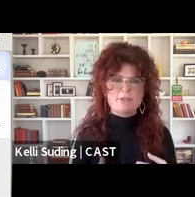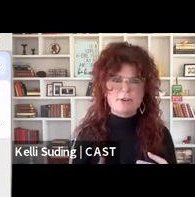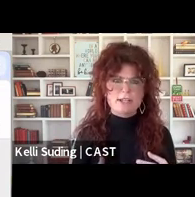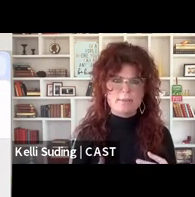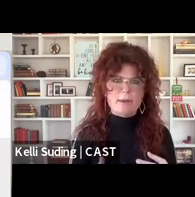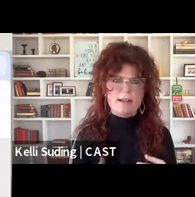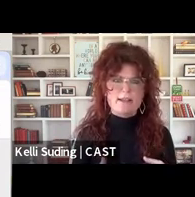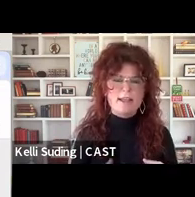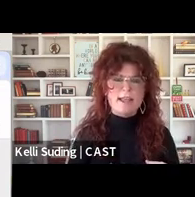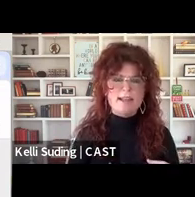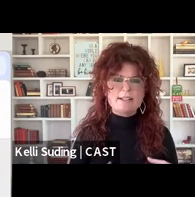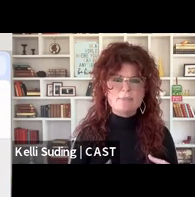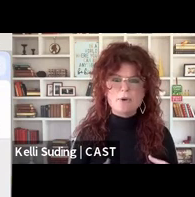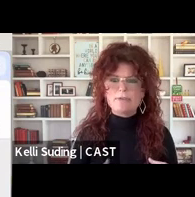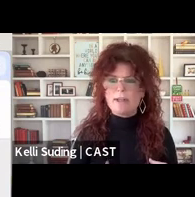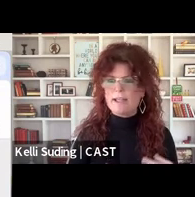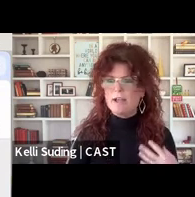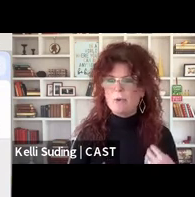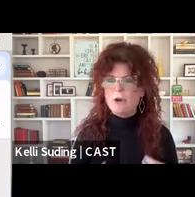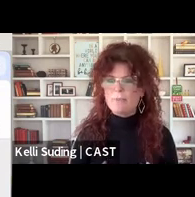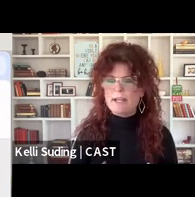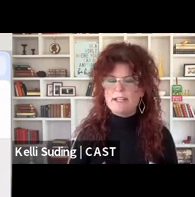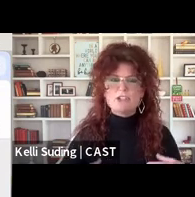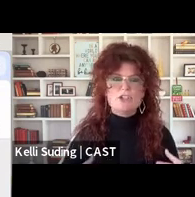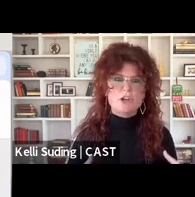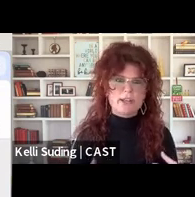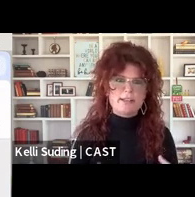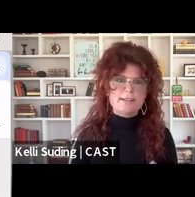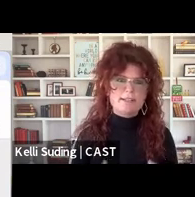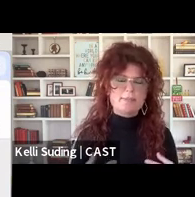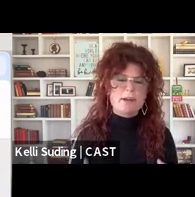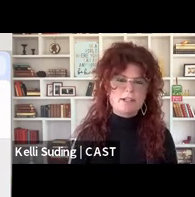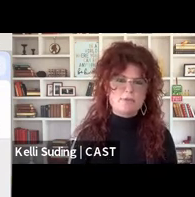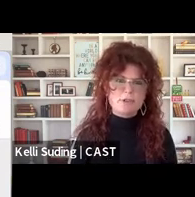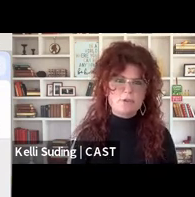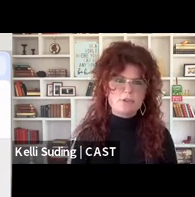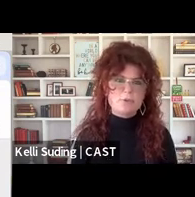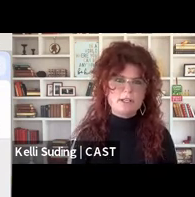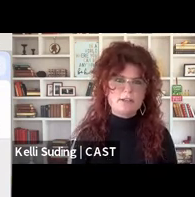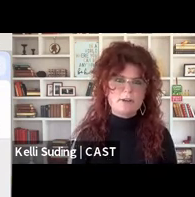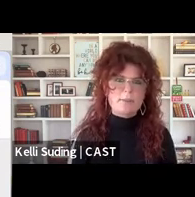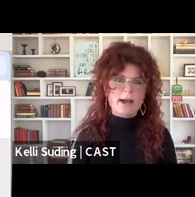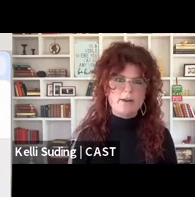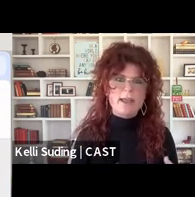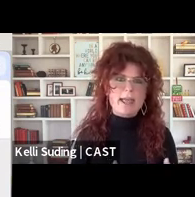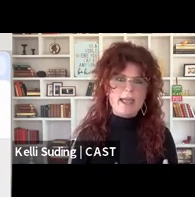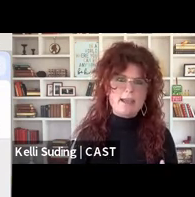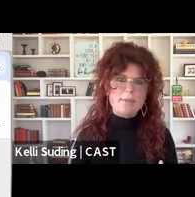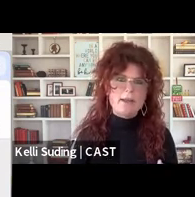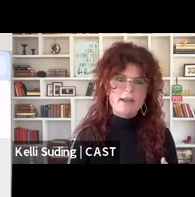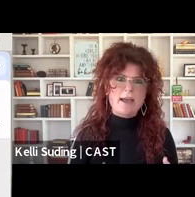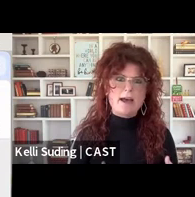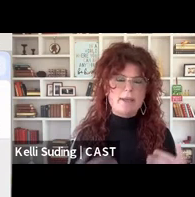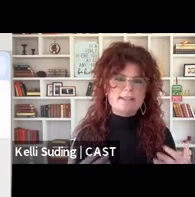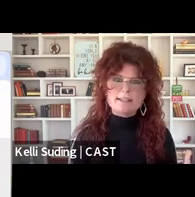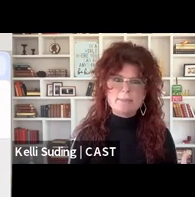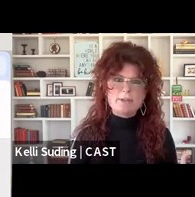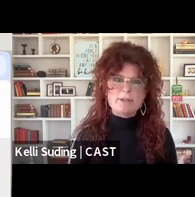universal design for learning in mind. And it's more of like, we hope that it's a journey. It's an experience for you to really learn about